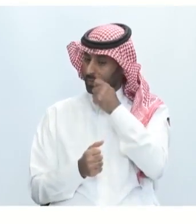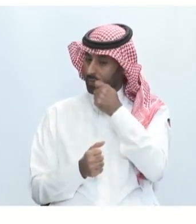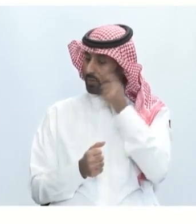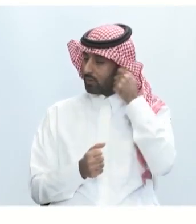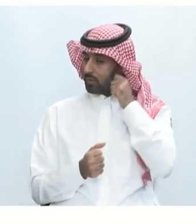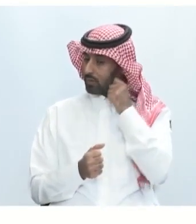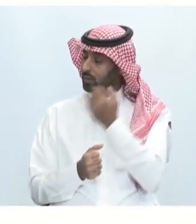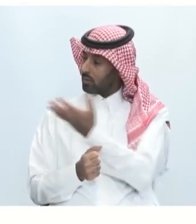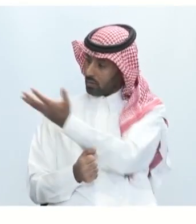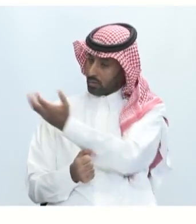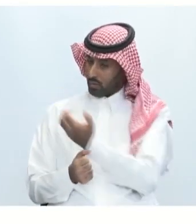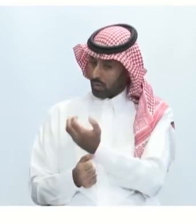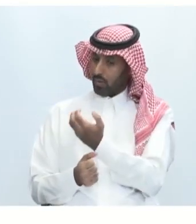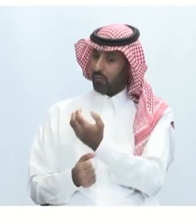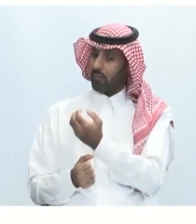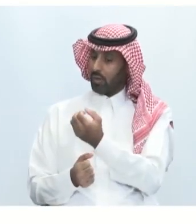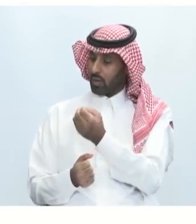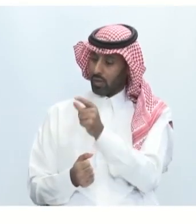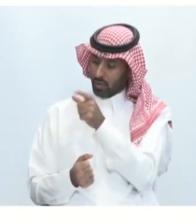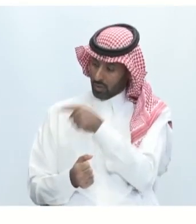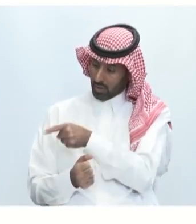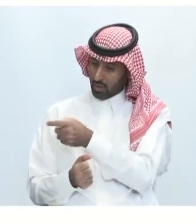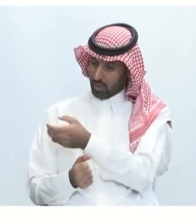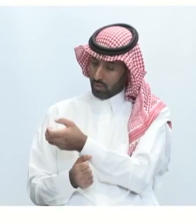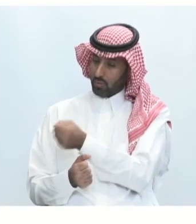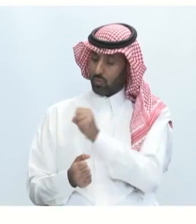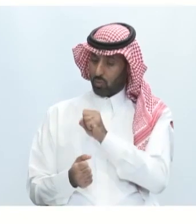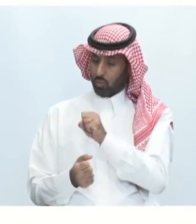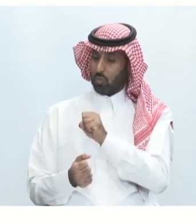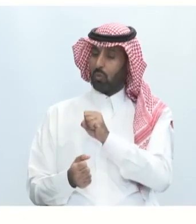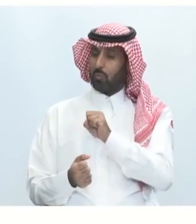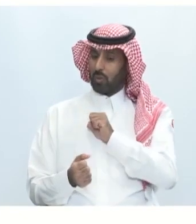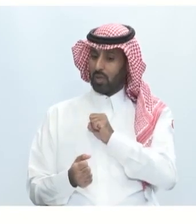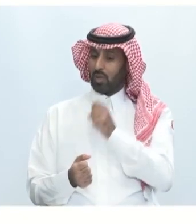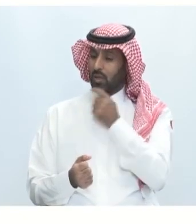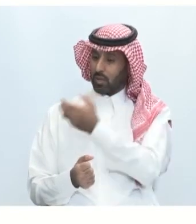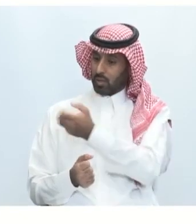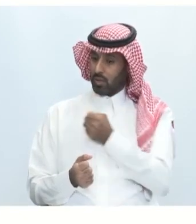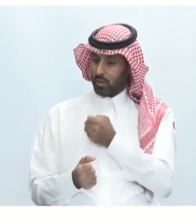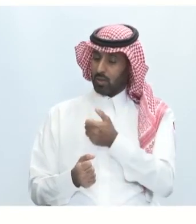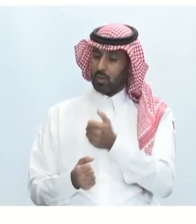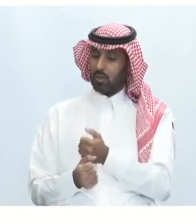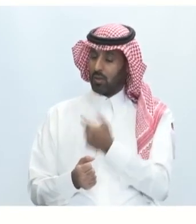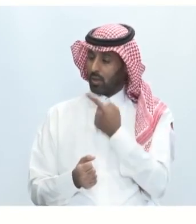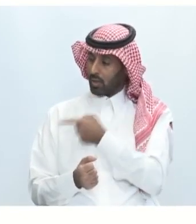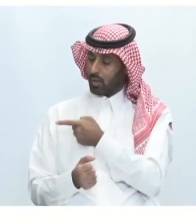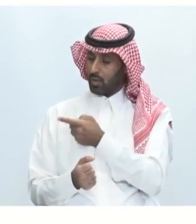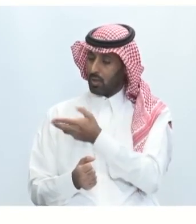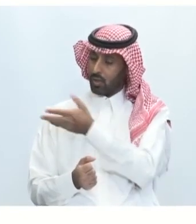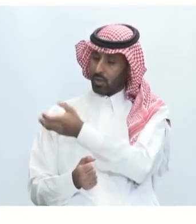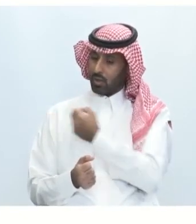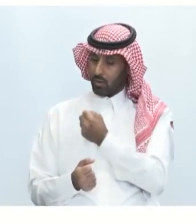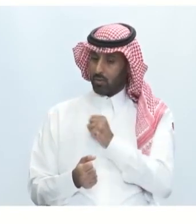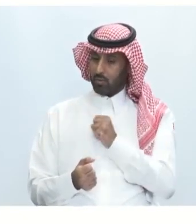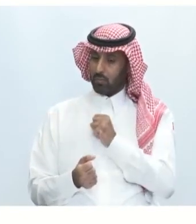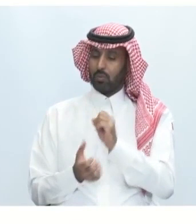me. She gave it, the pronoun it, to me. So the direct object it comes before the